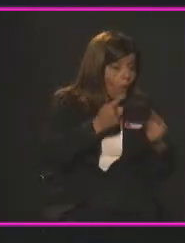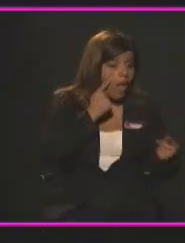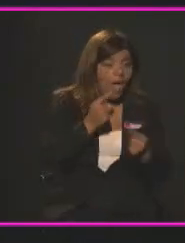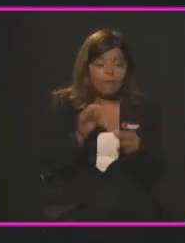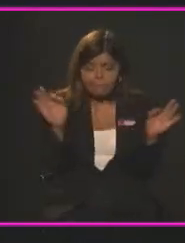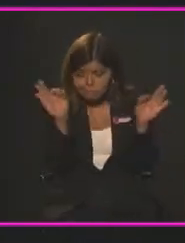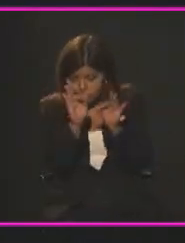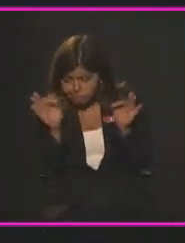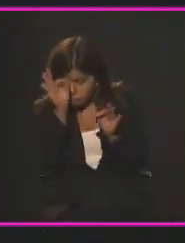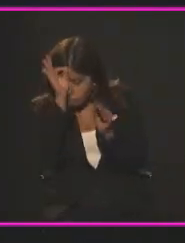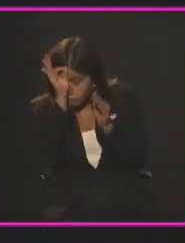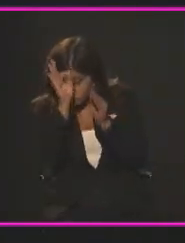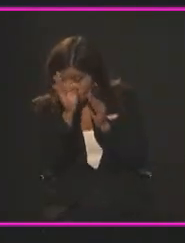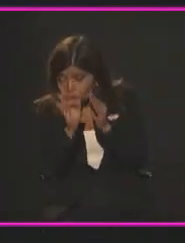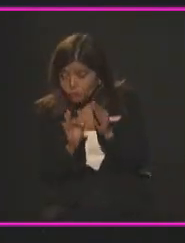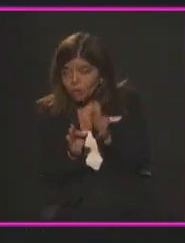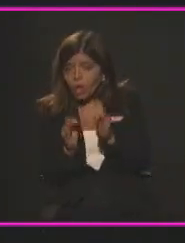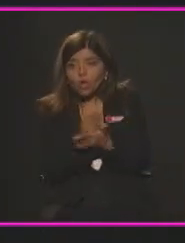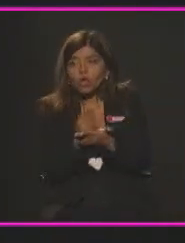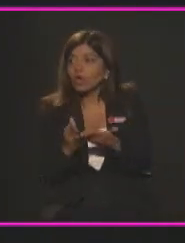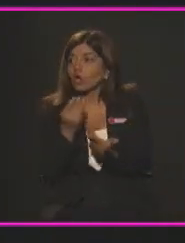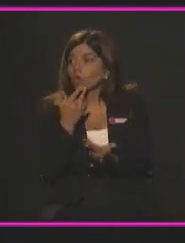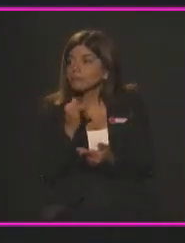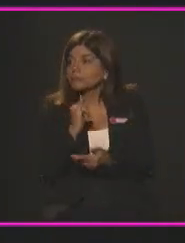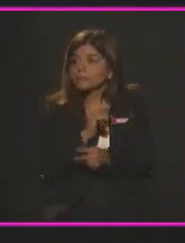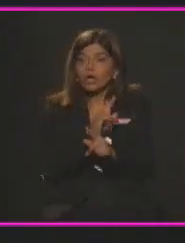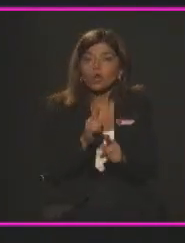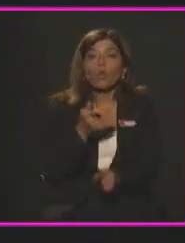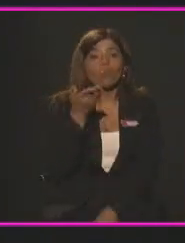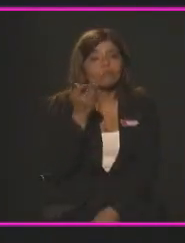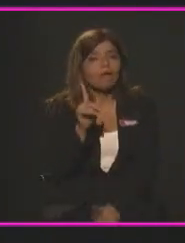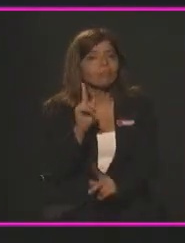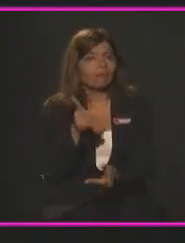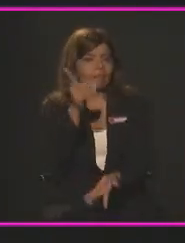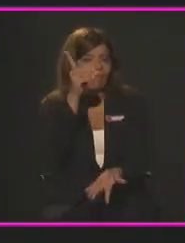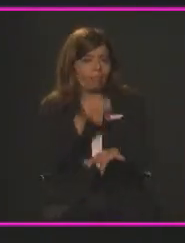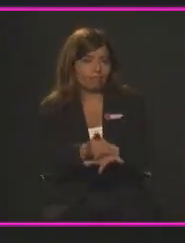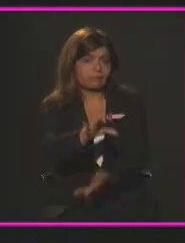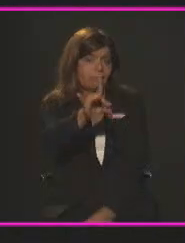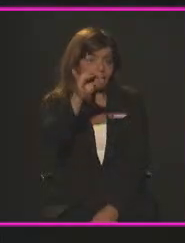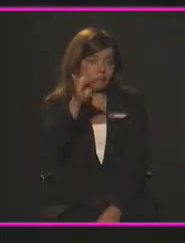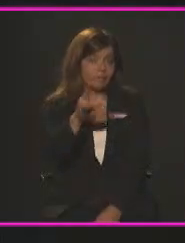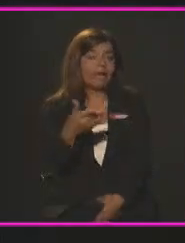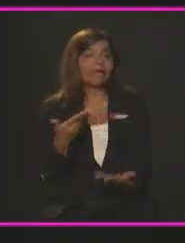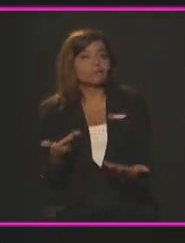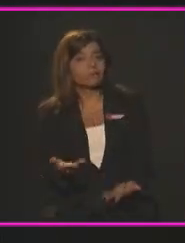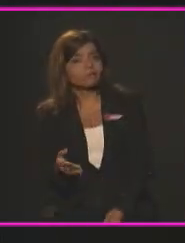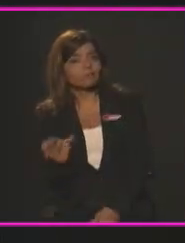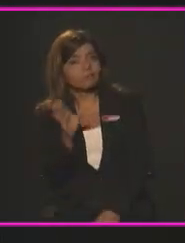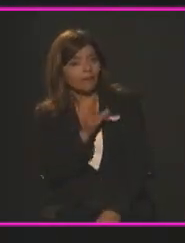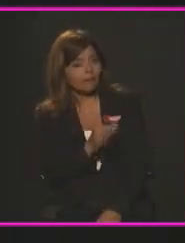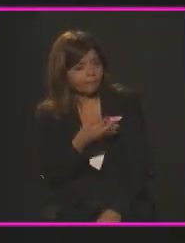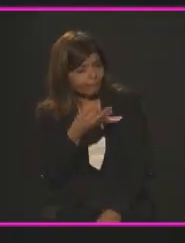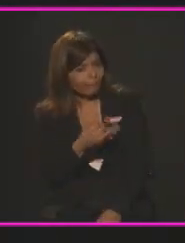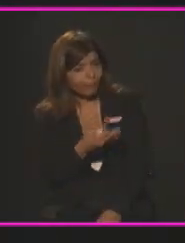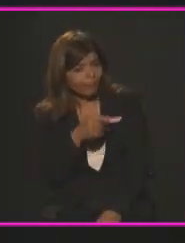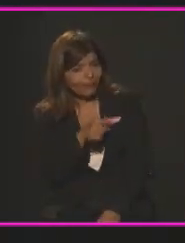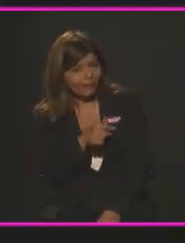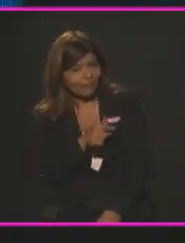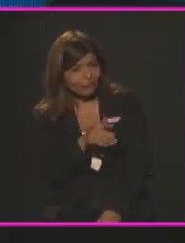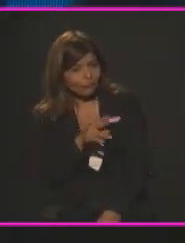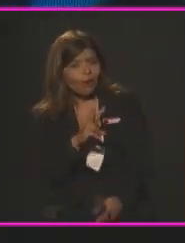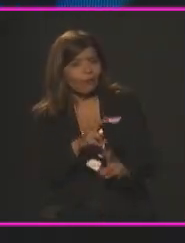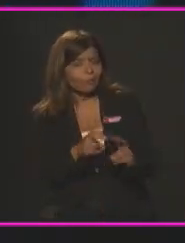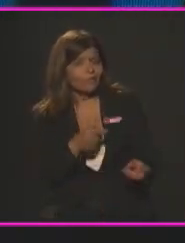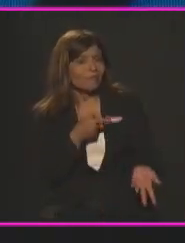choices. So I start to wonder, are we looking in the right place? Or are we like the proverbial drunk man looking for his keys